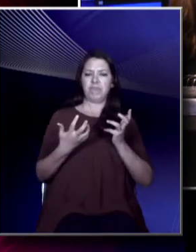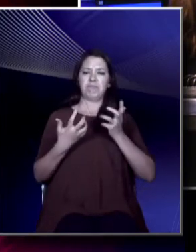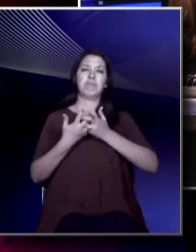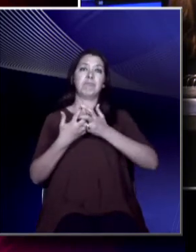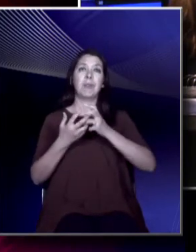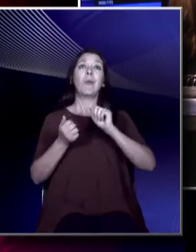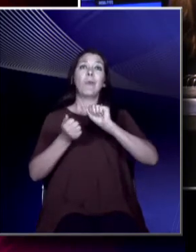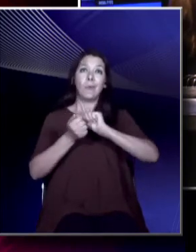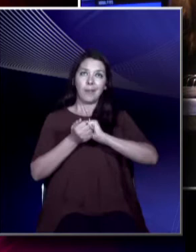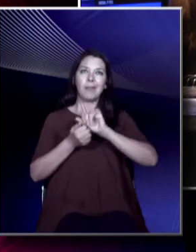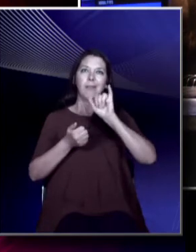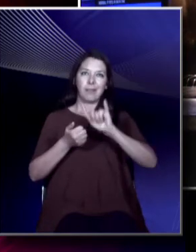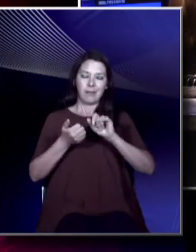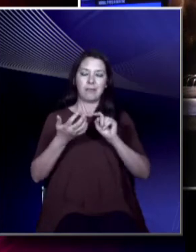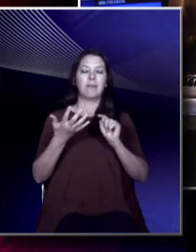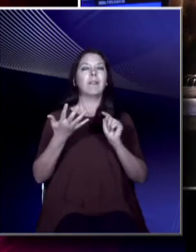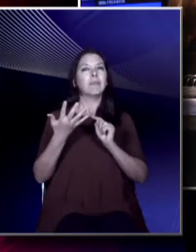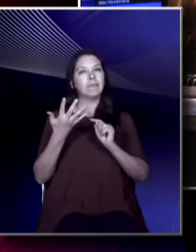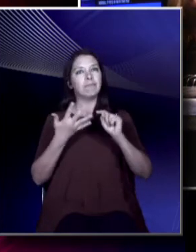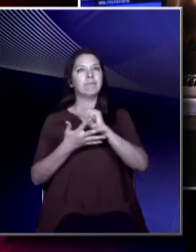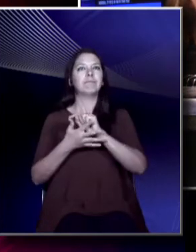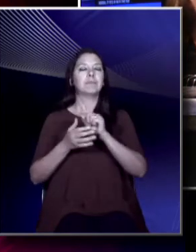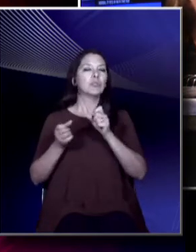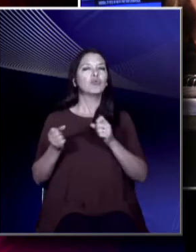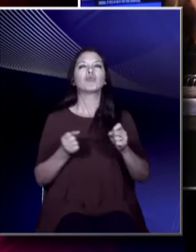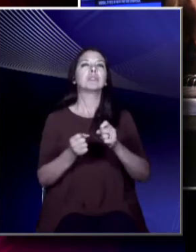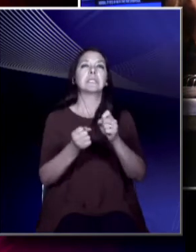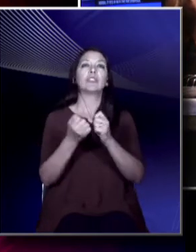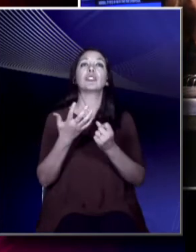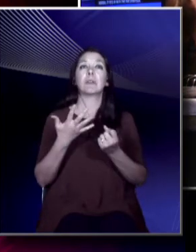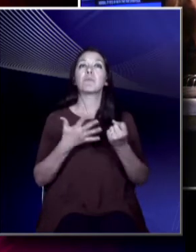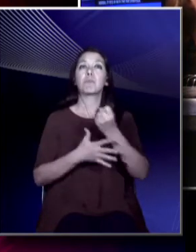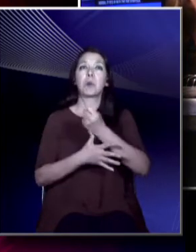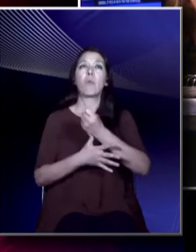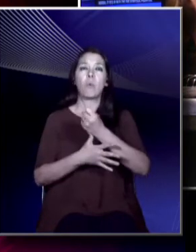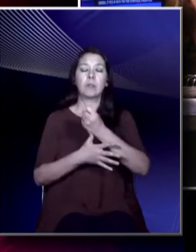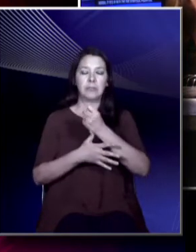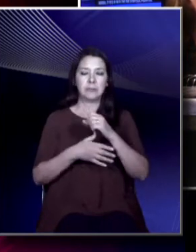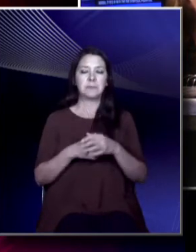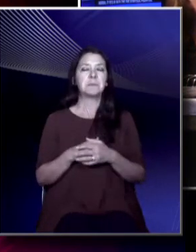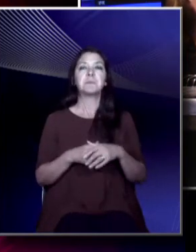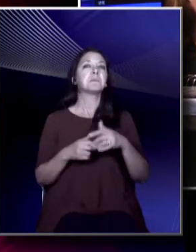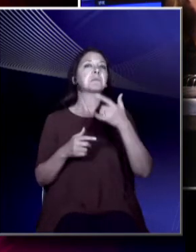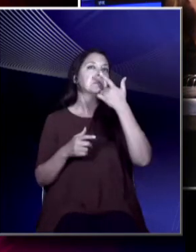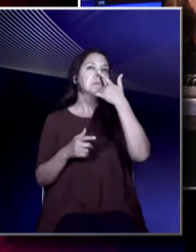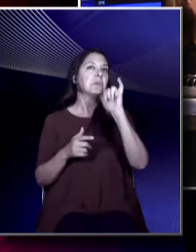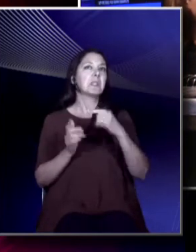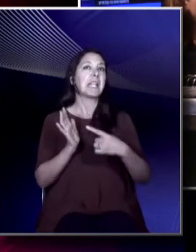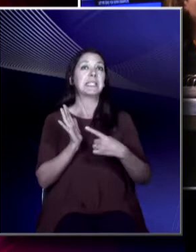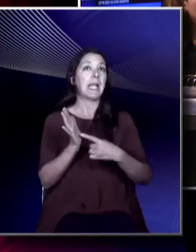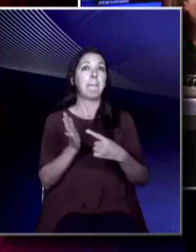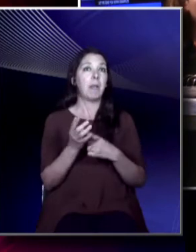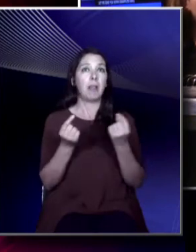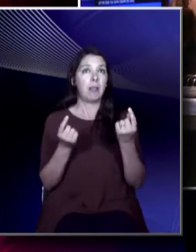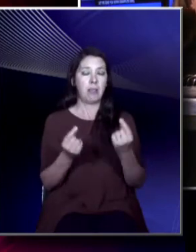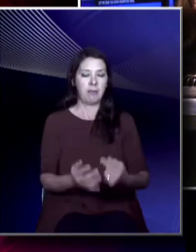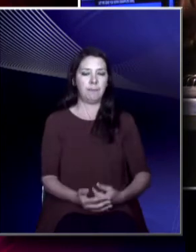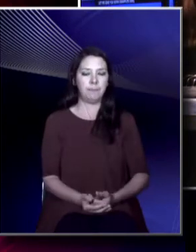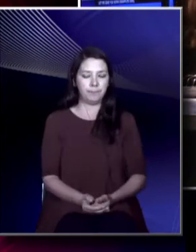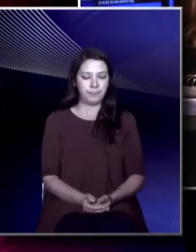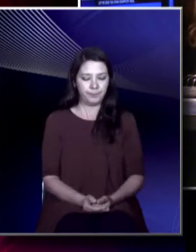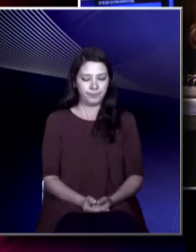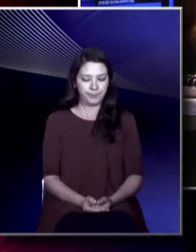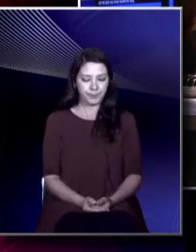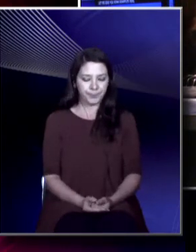with the 5 strategic priorities. Let me give you some examples here.